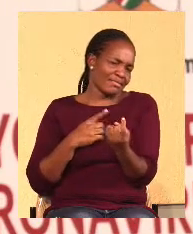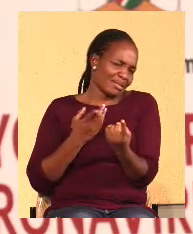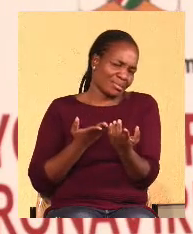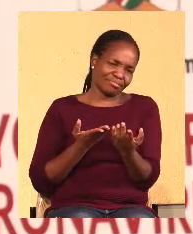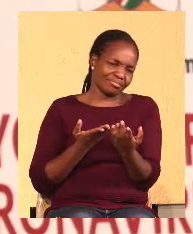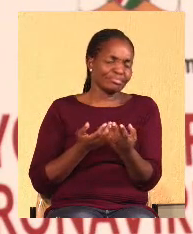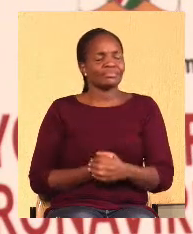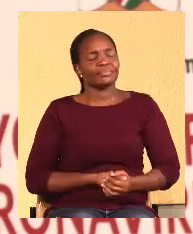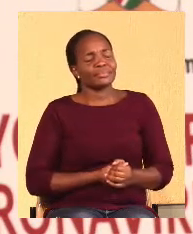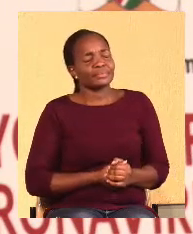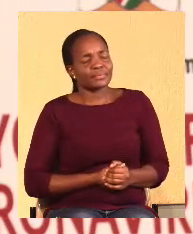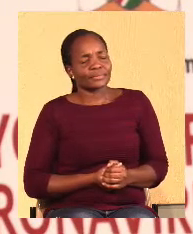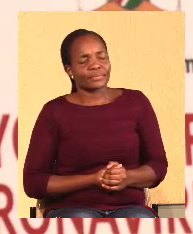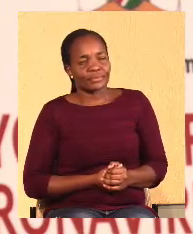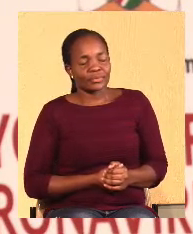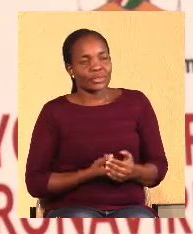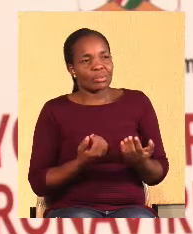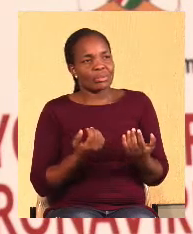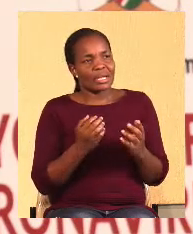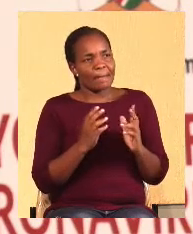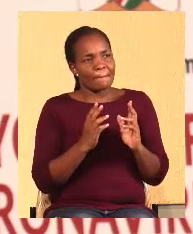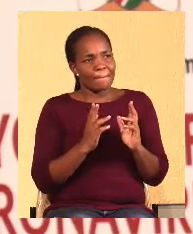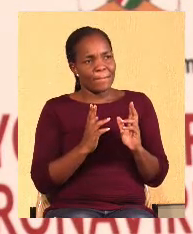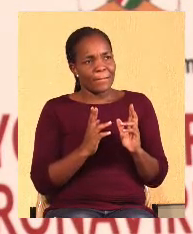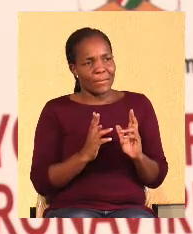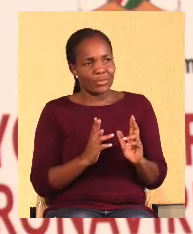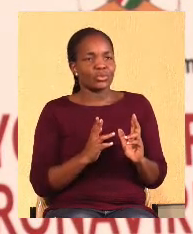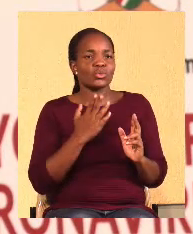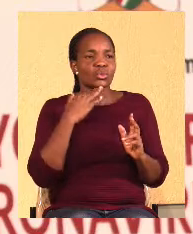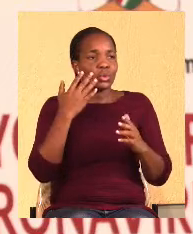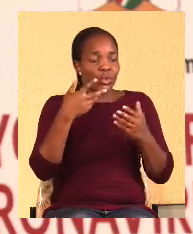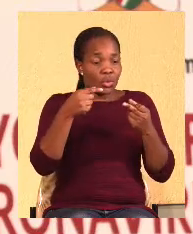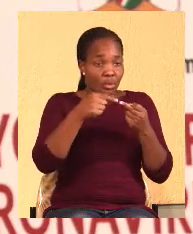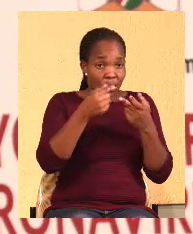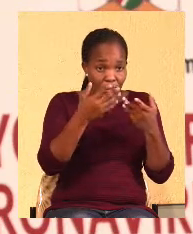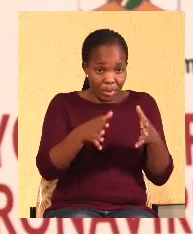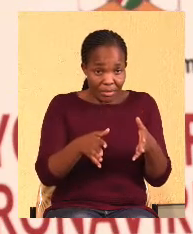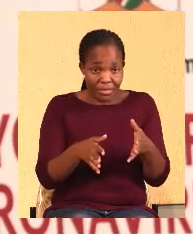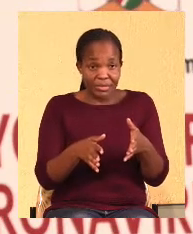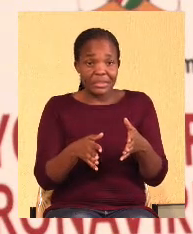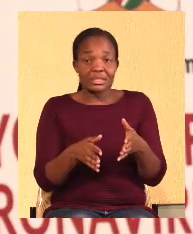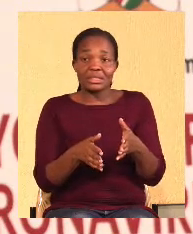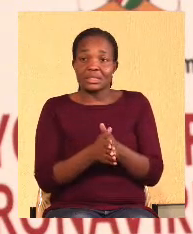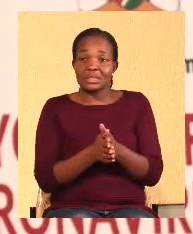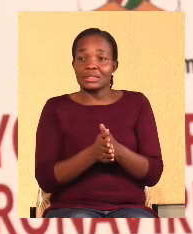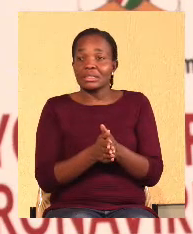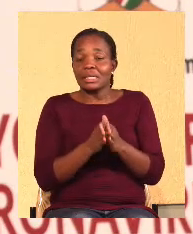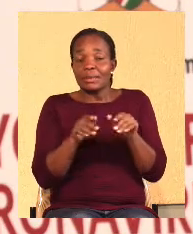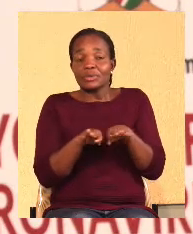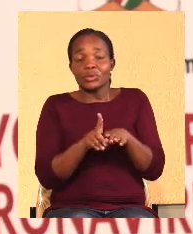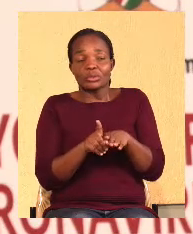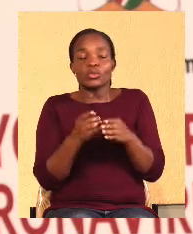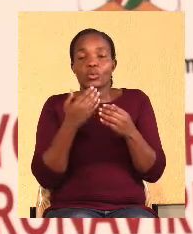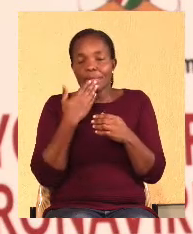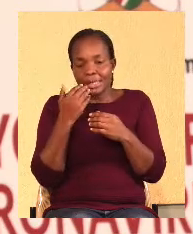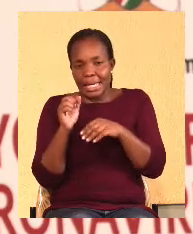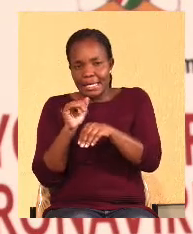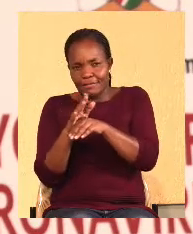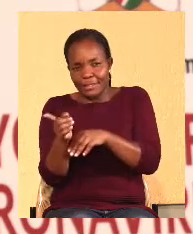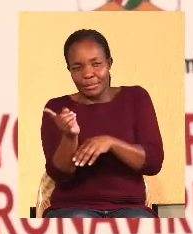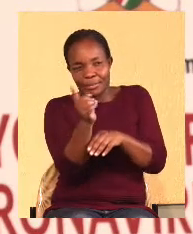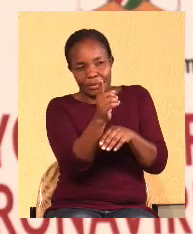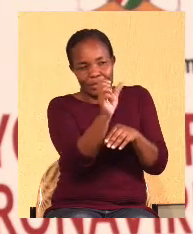into contact with a tested positive and we refer them to the surveillance teams